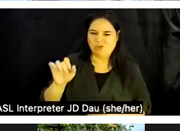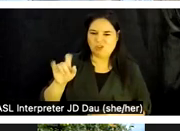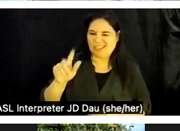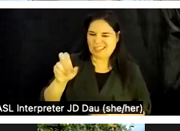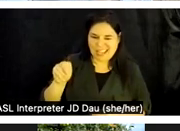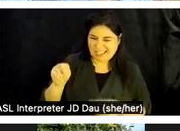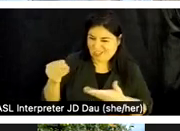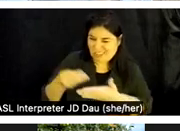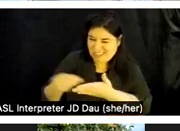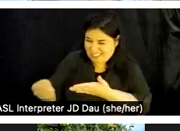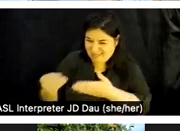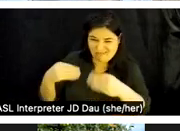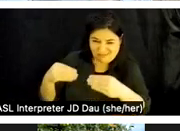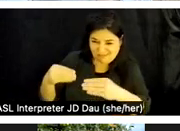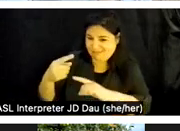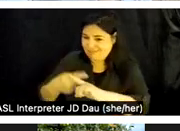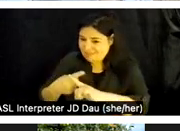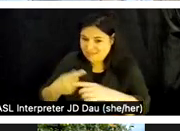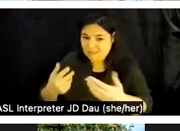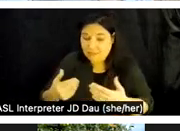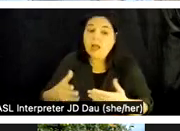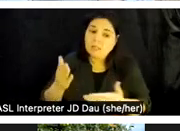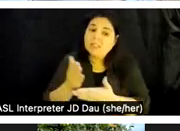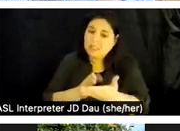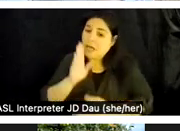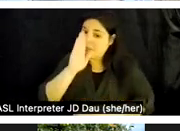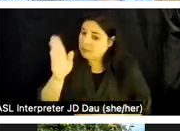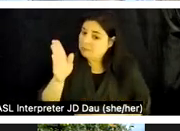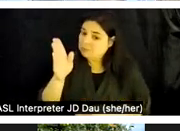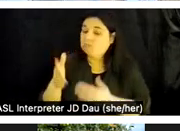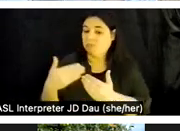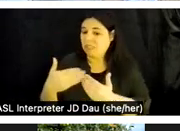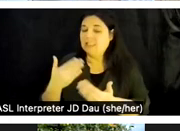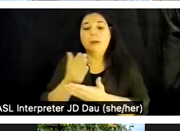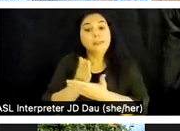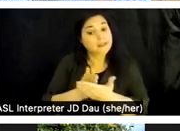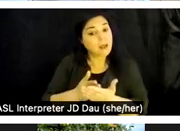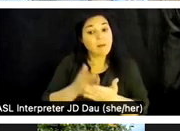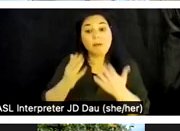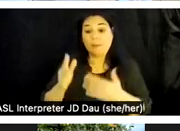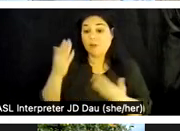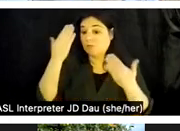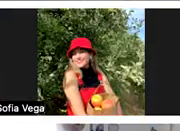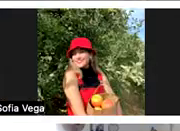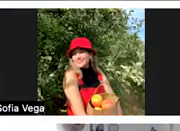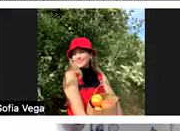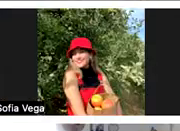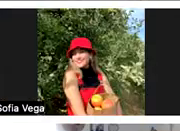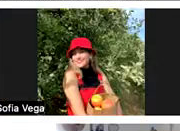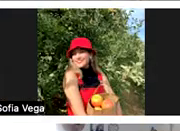they're pretty straightforward, although there are some that are covered that you might not think of as a housing